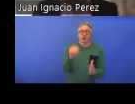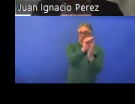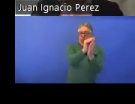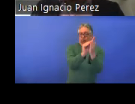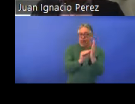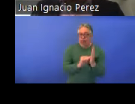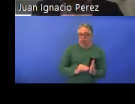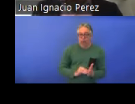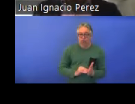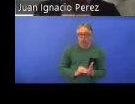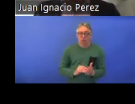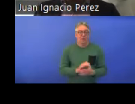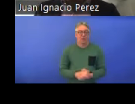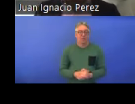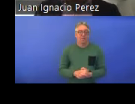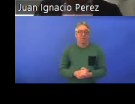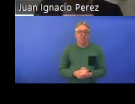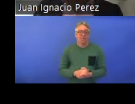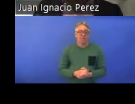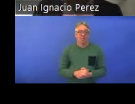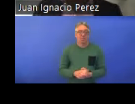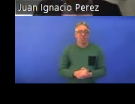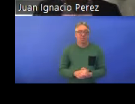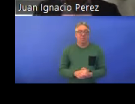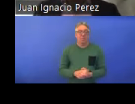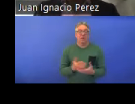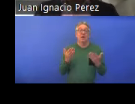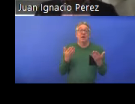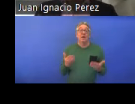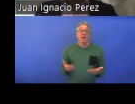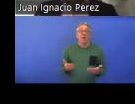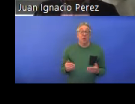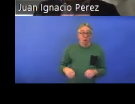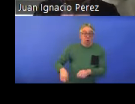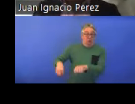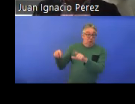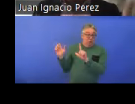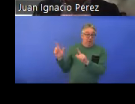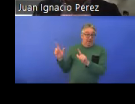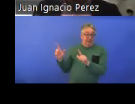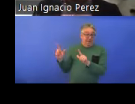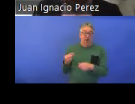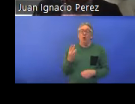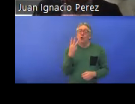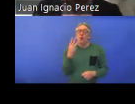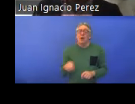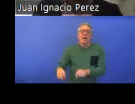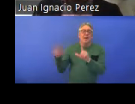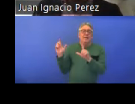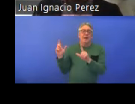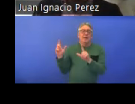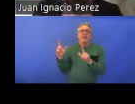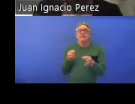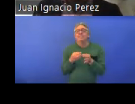Here I will pass this. There are three slides that relate to the very technical requirements